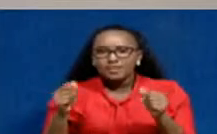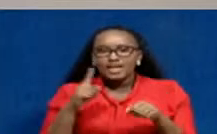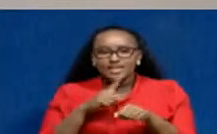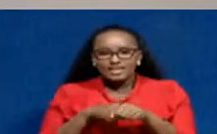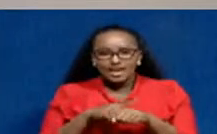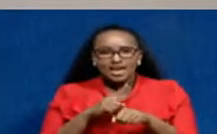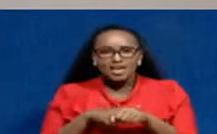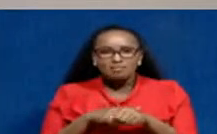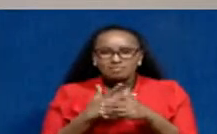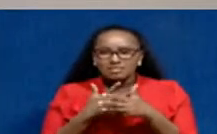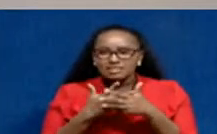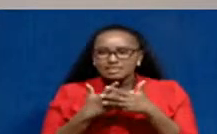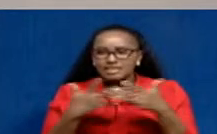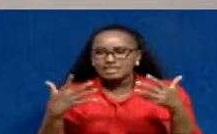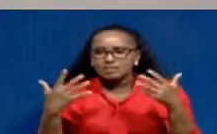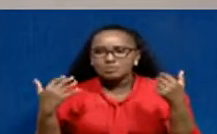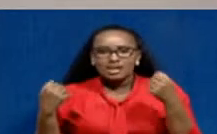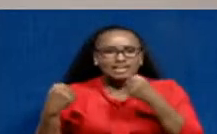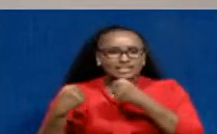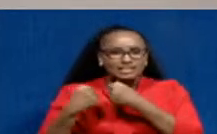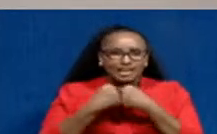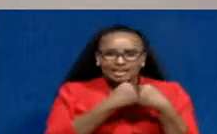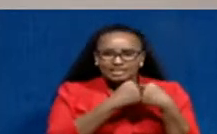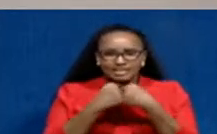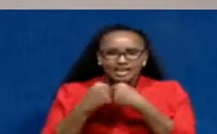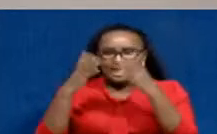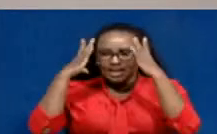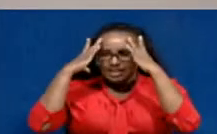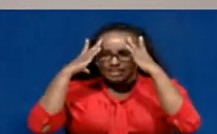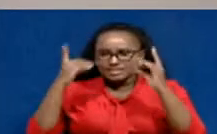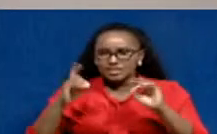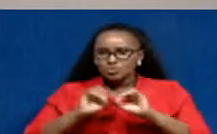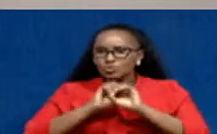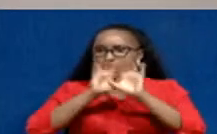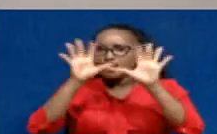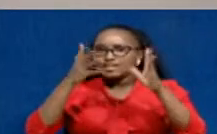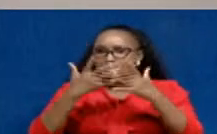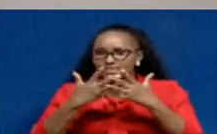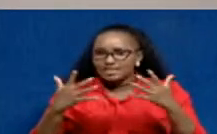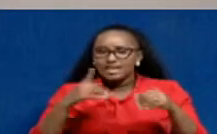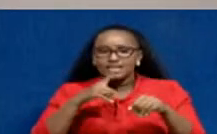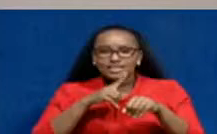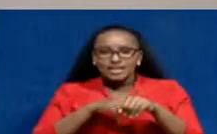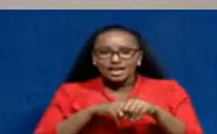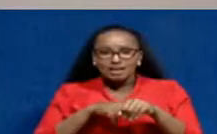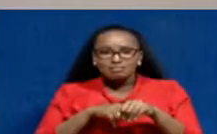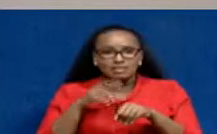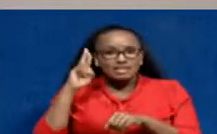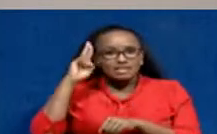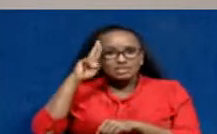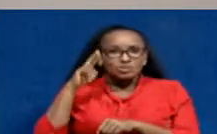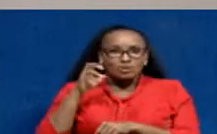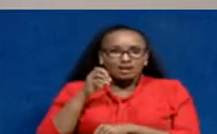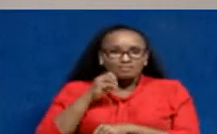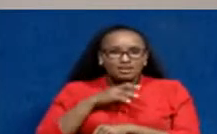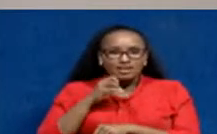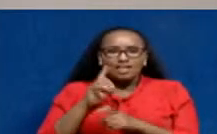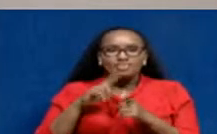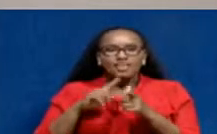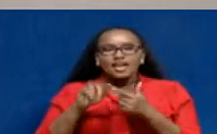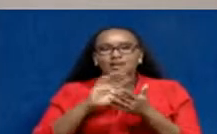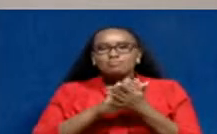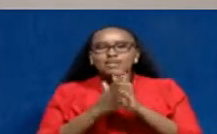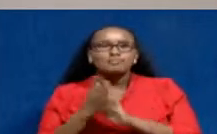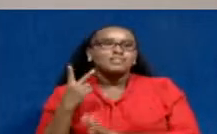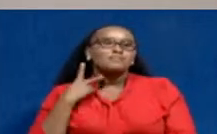When moments were dark, he chose to be the light. When reason was scarce, he became